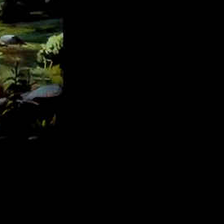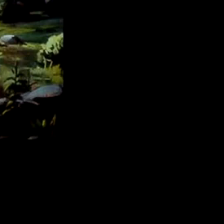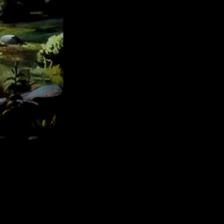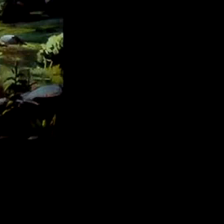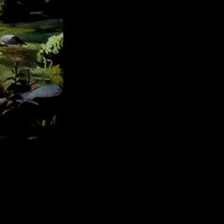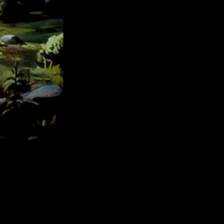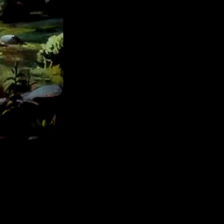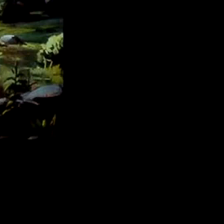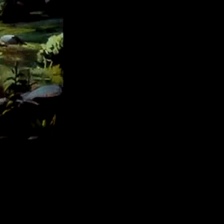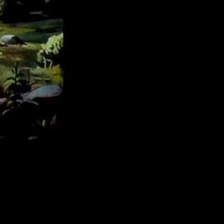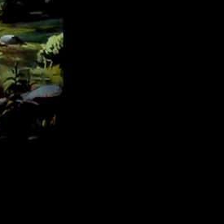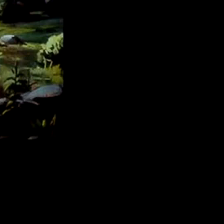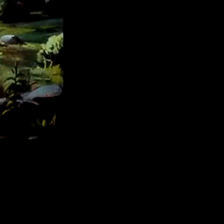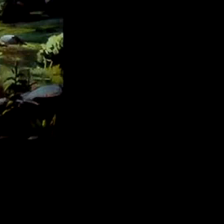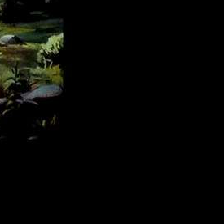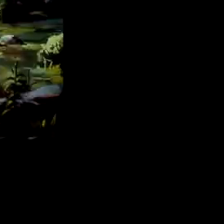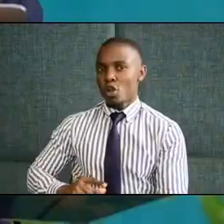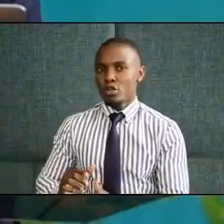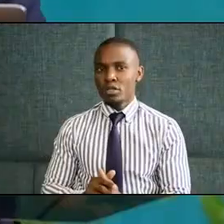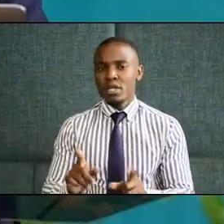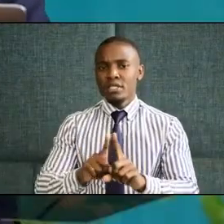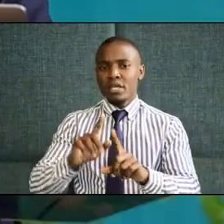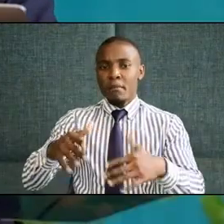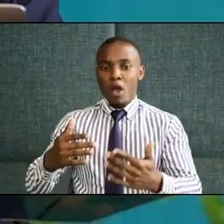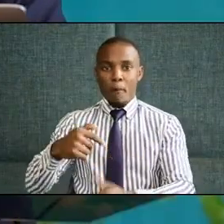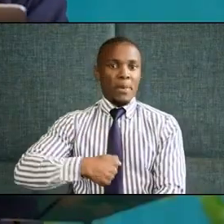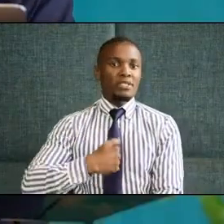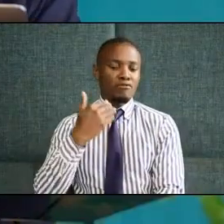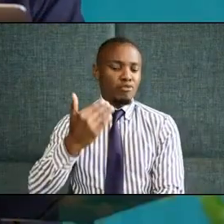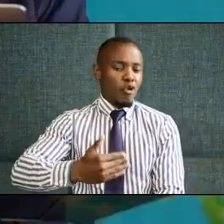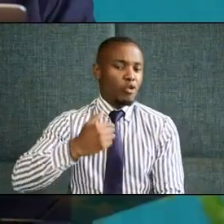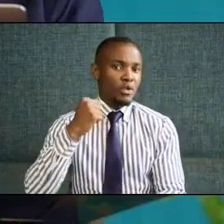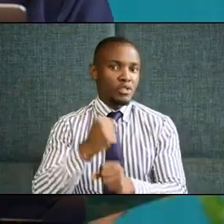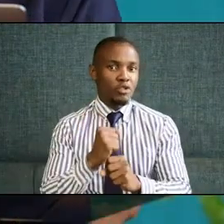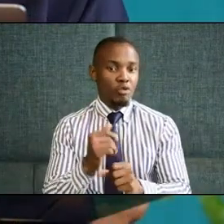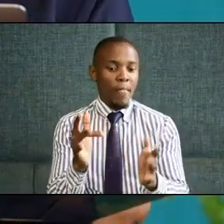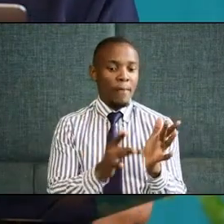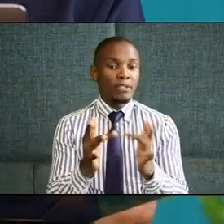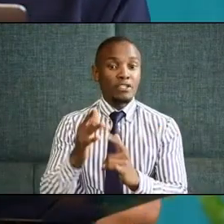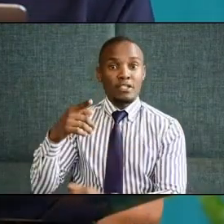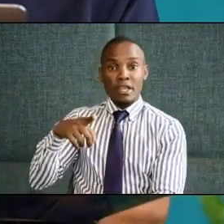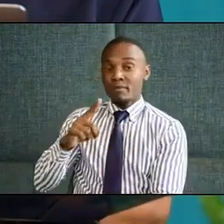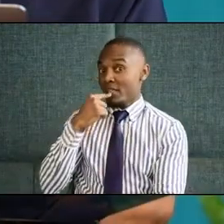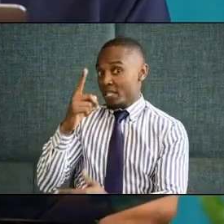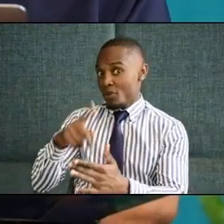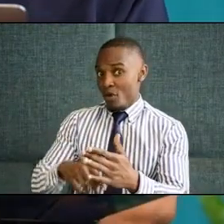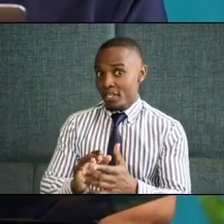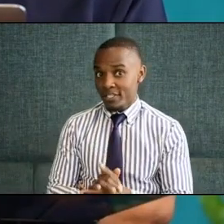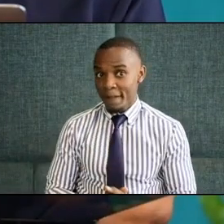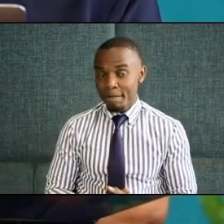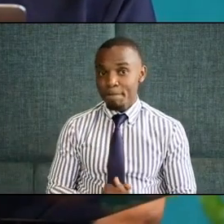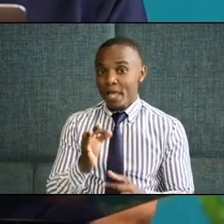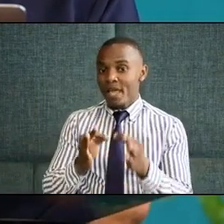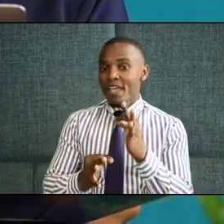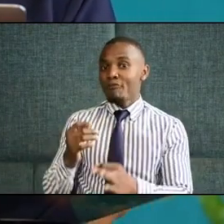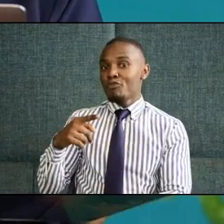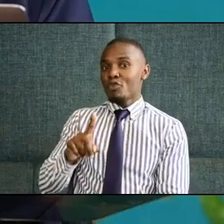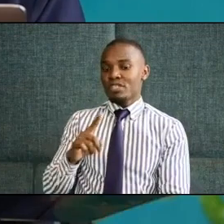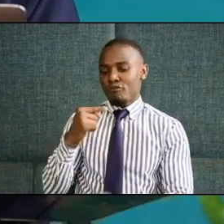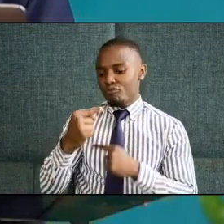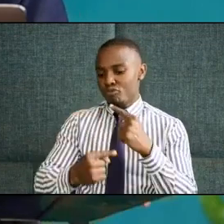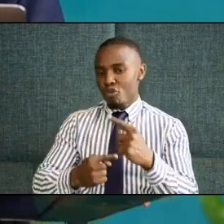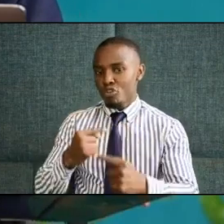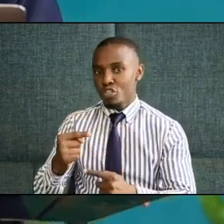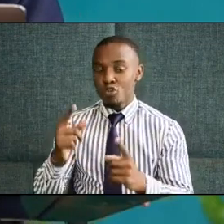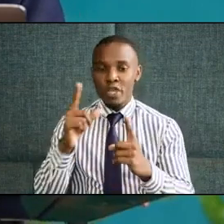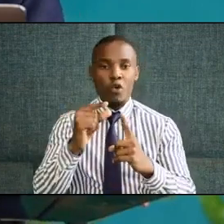it again, Lord. As I always do, it was Jesus himself who said, if you continue in